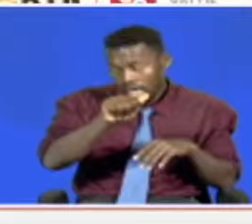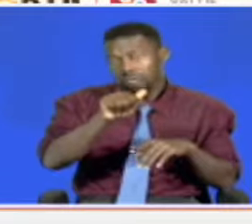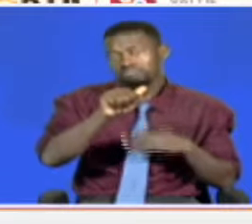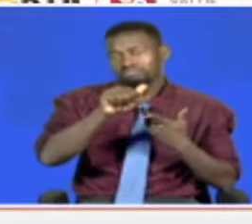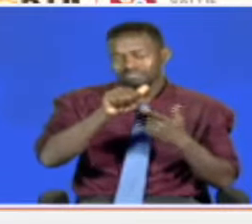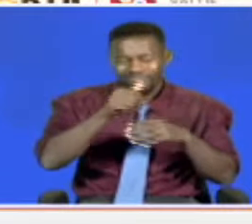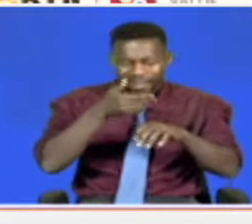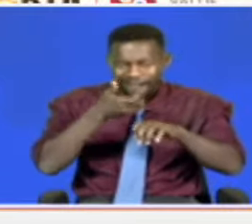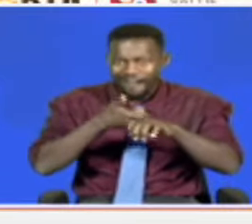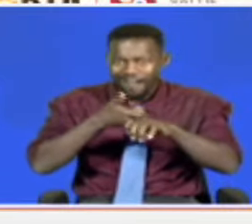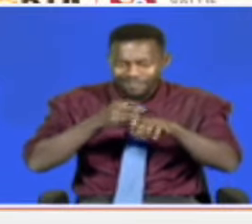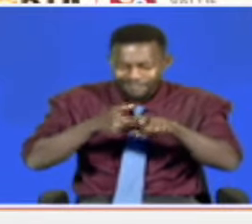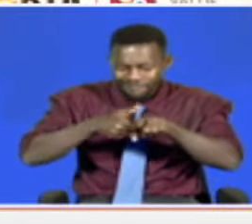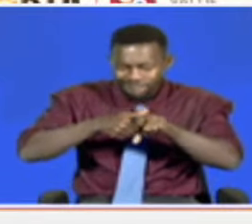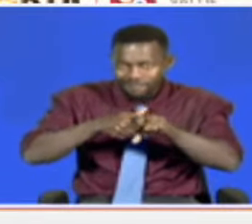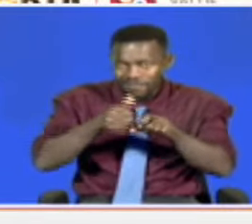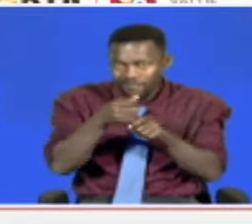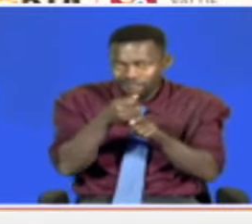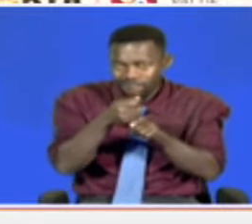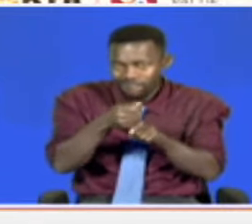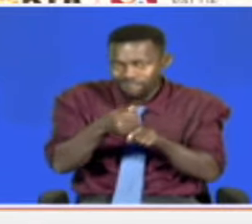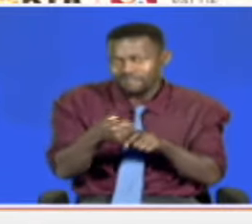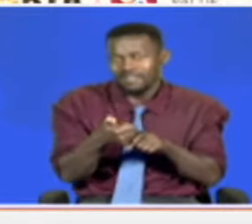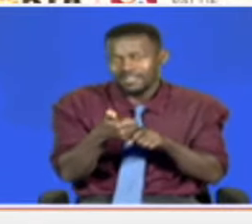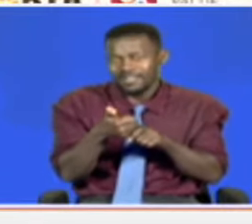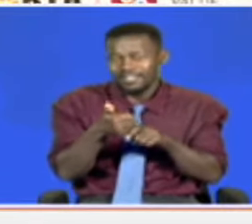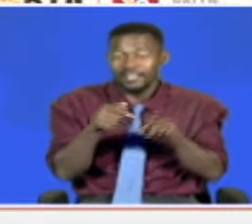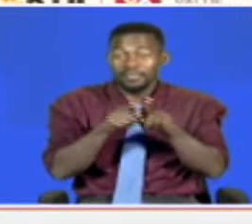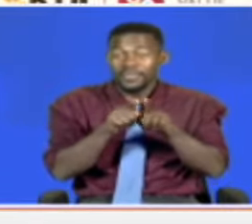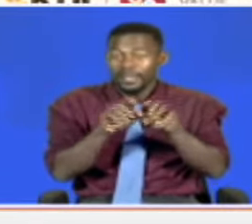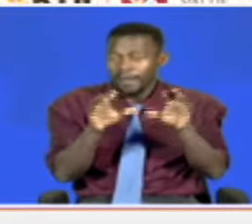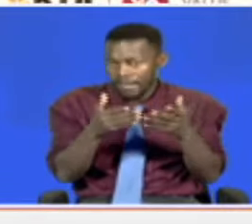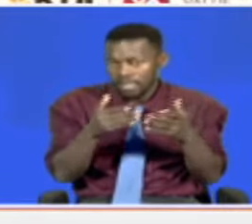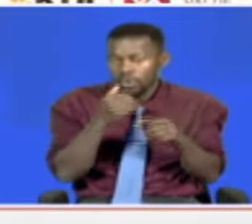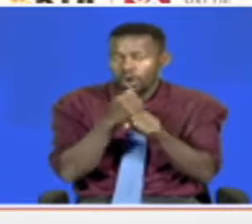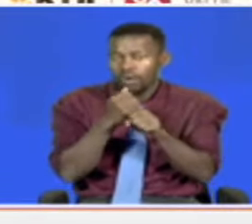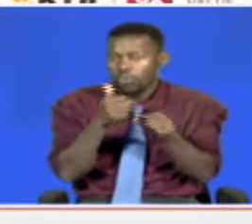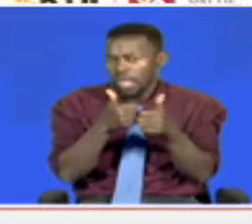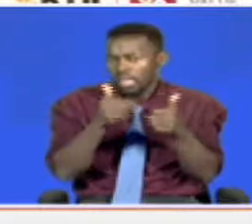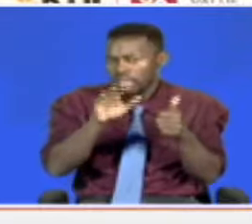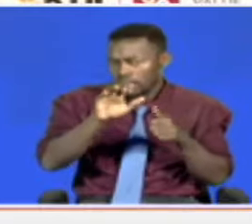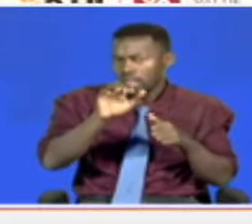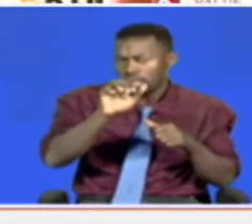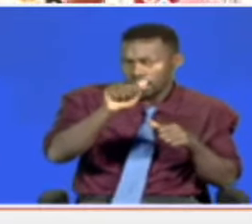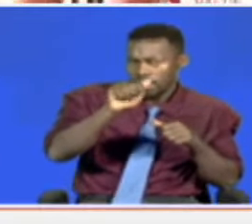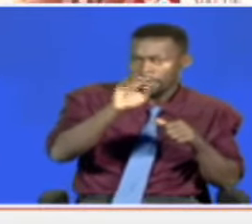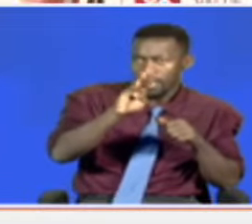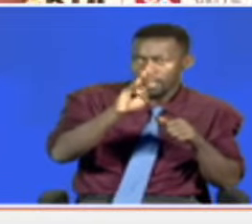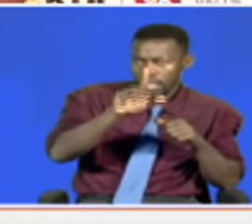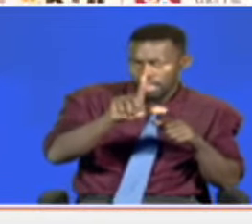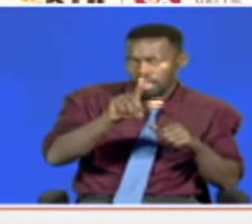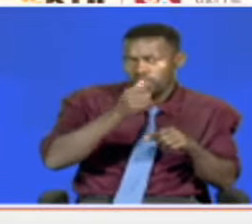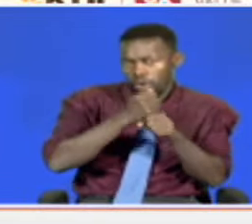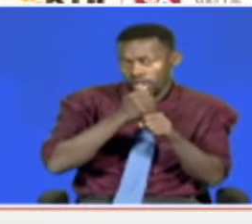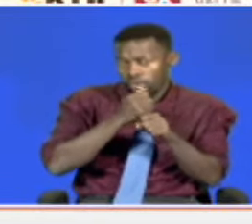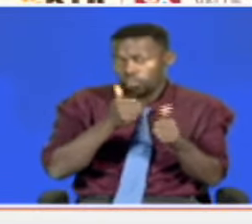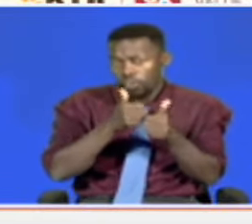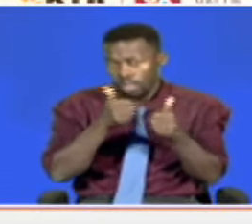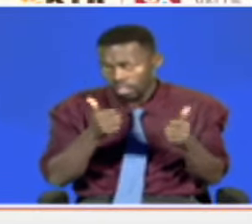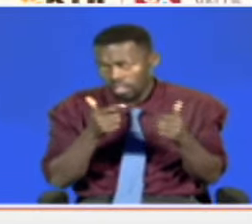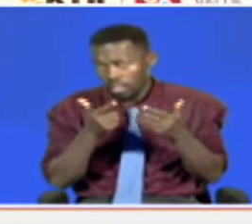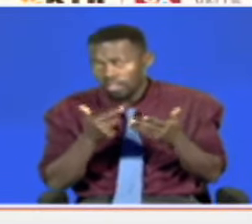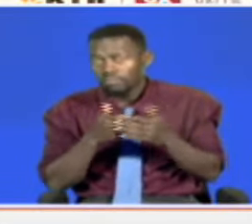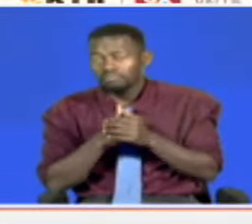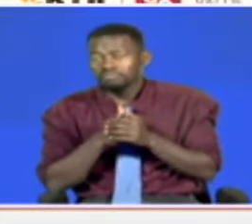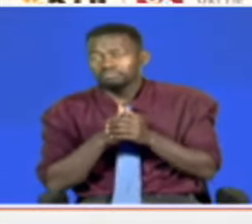so farmers do well. The company does well, EABL, because they're in terms of the broader